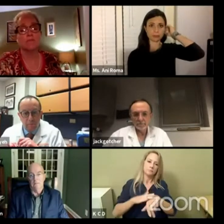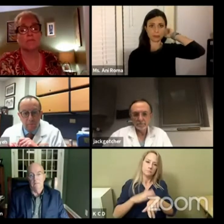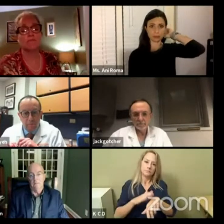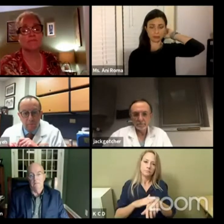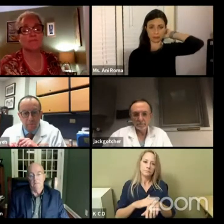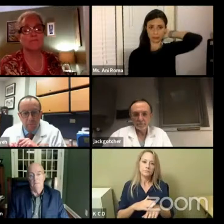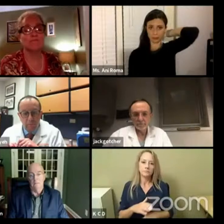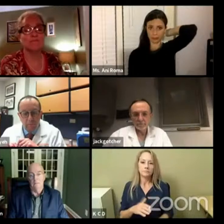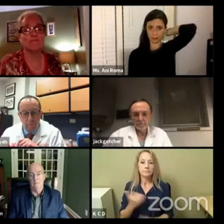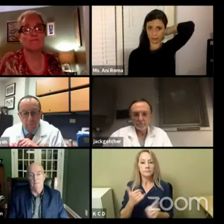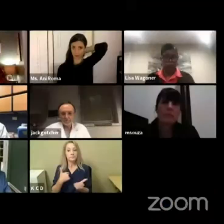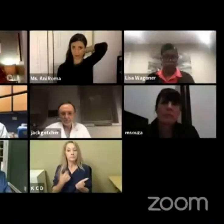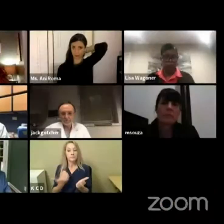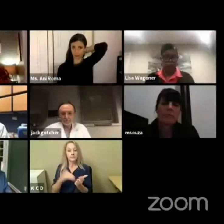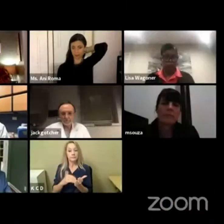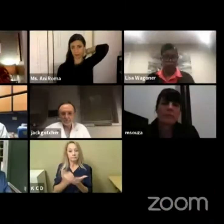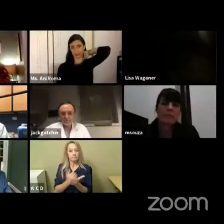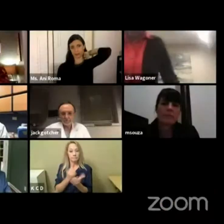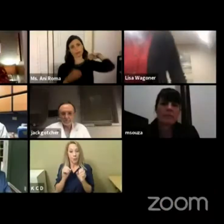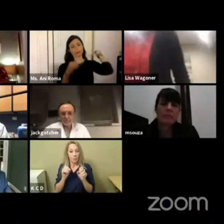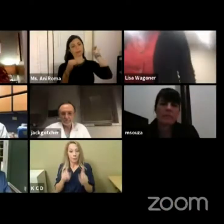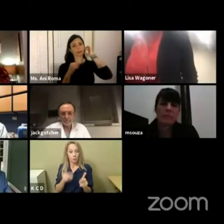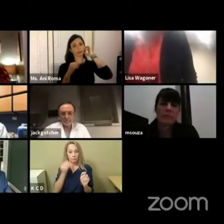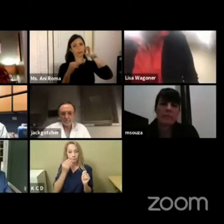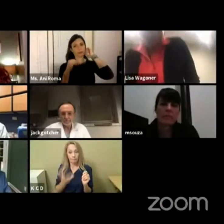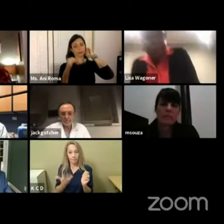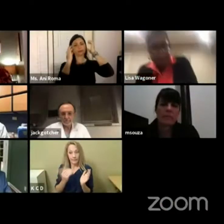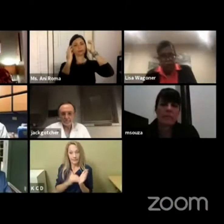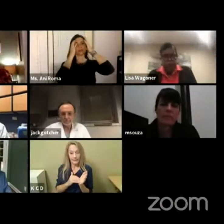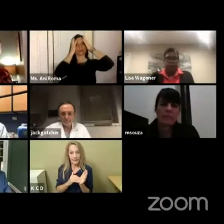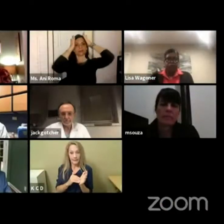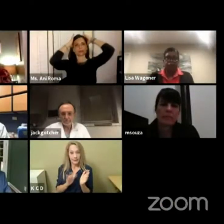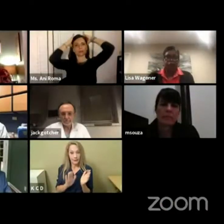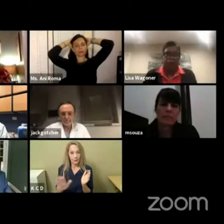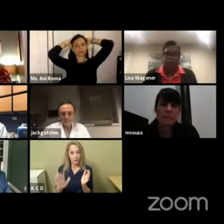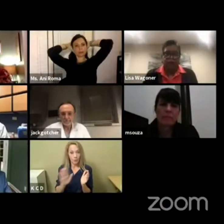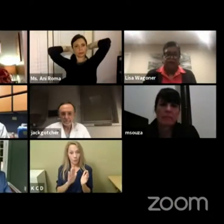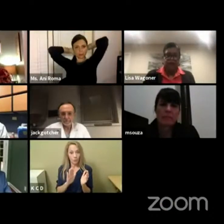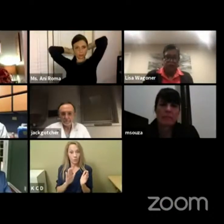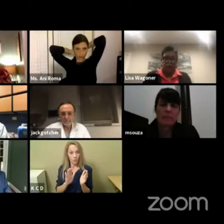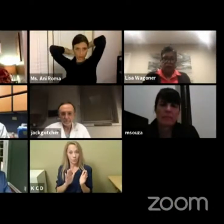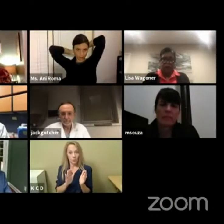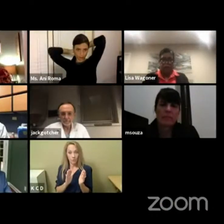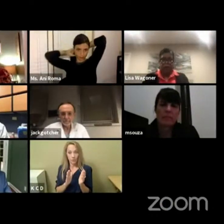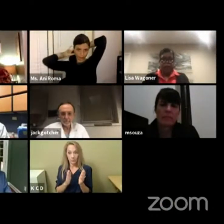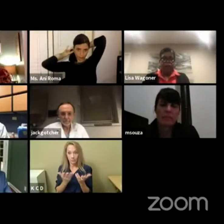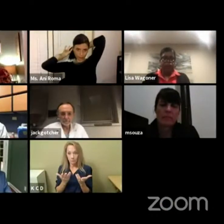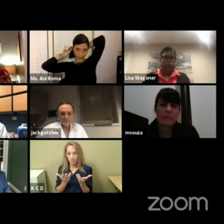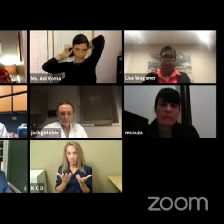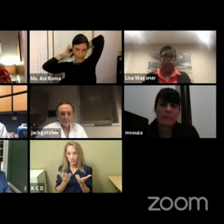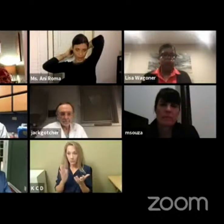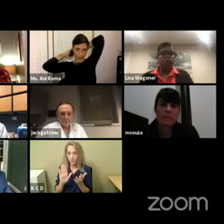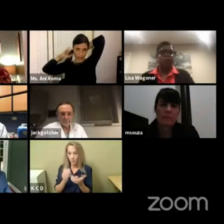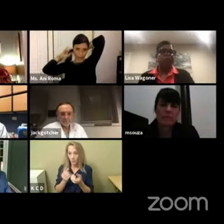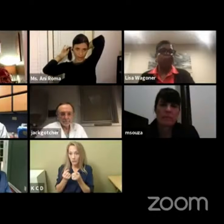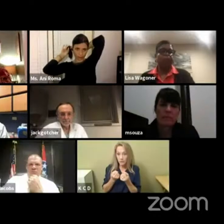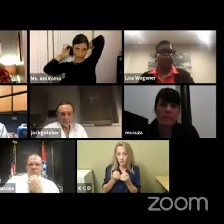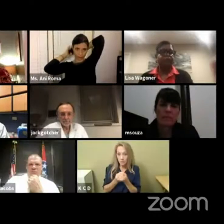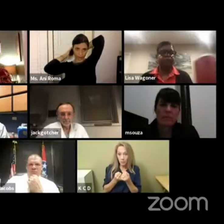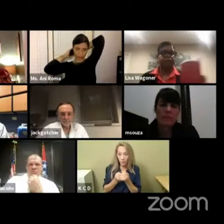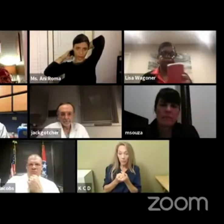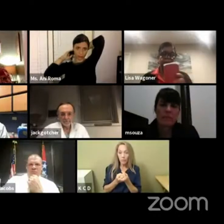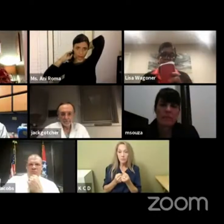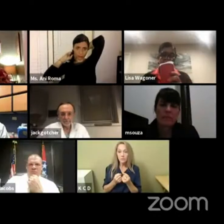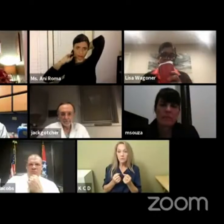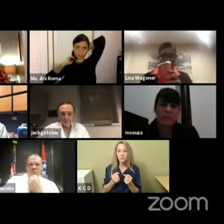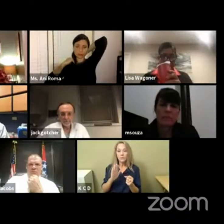again that your support is just limited. That your support has other day